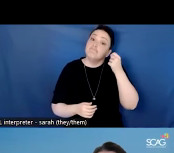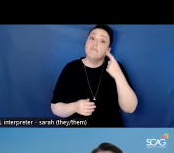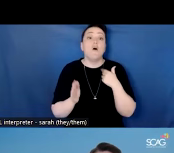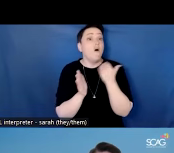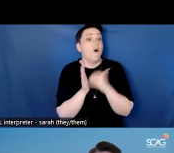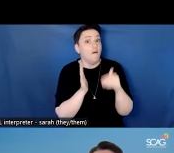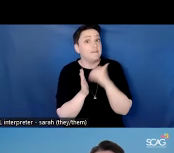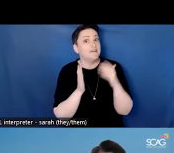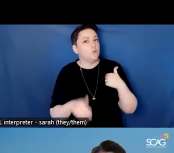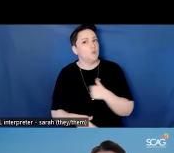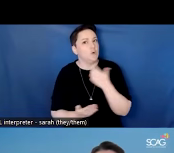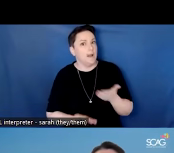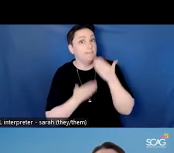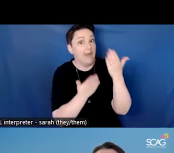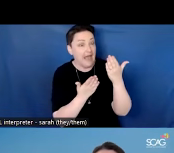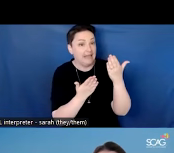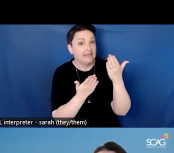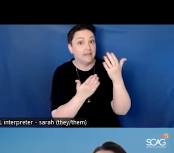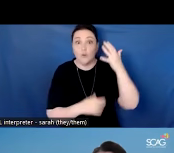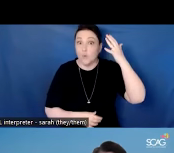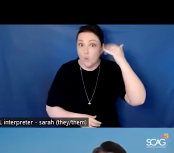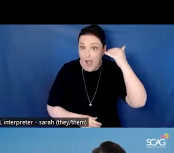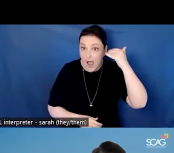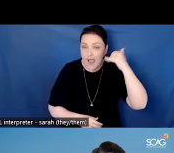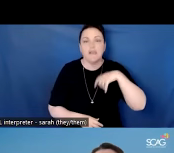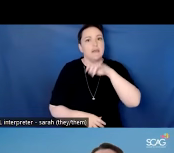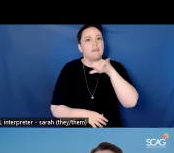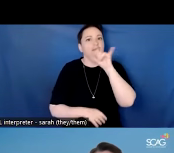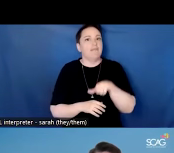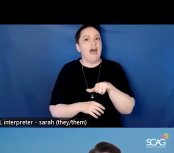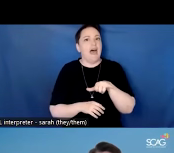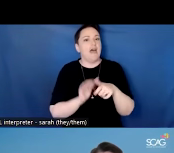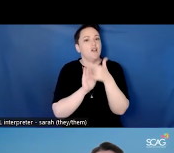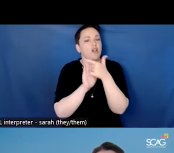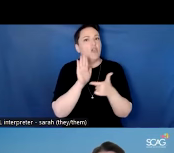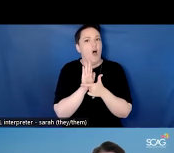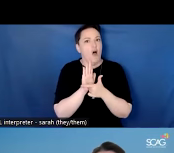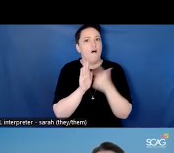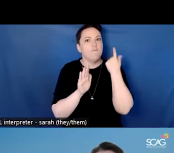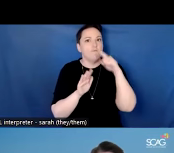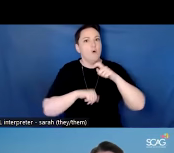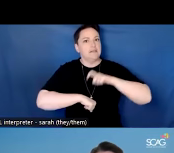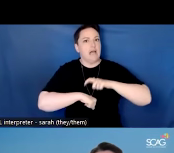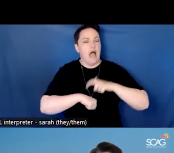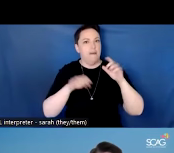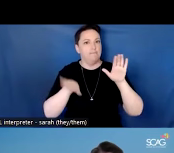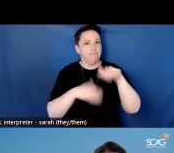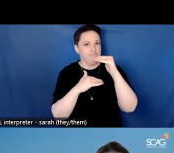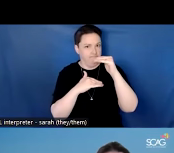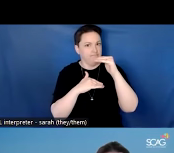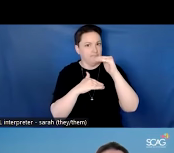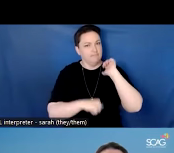recommended as something prudent to do in order to lock in the statute limitation. Again, statute limitation is something I will go over in the